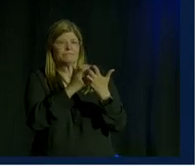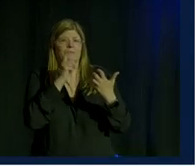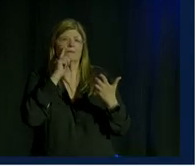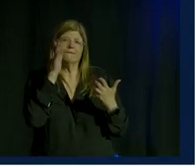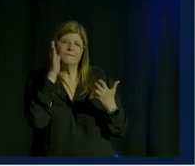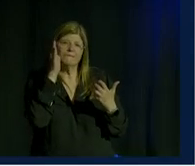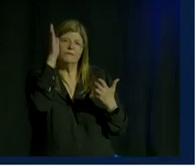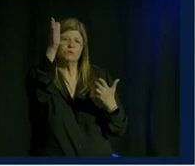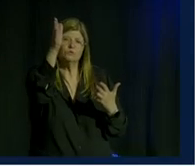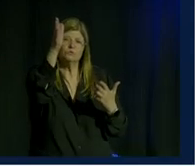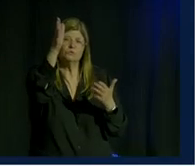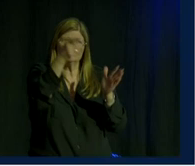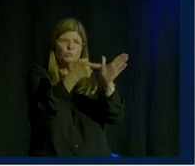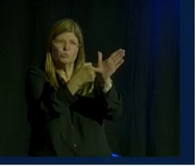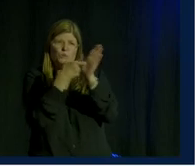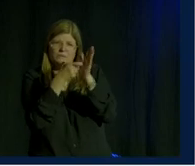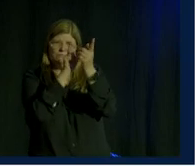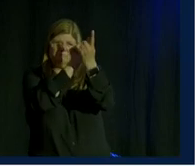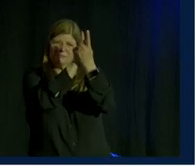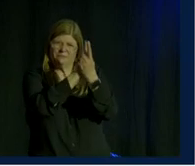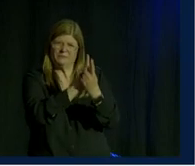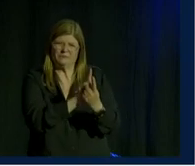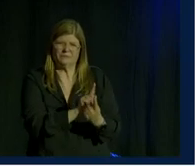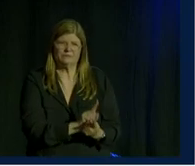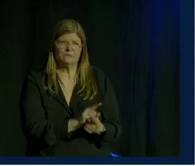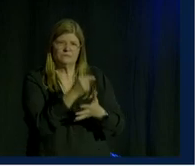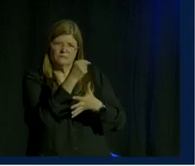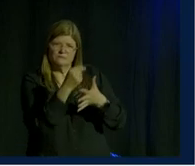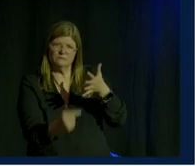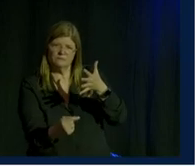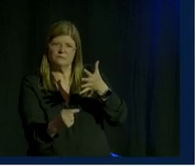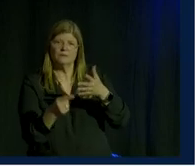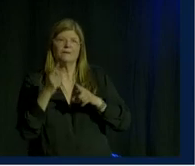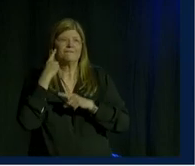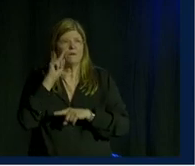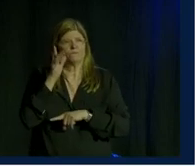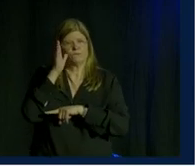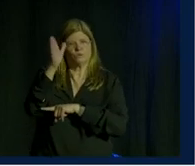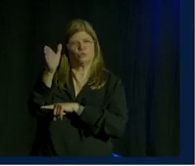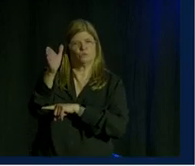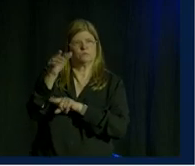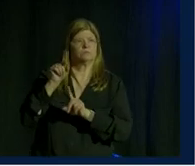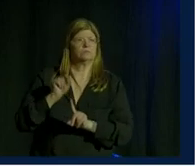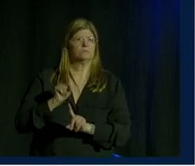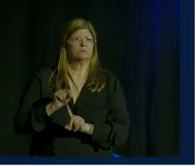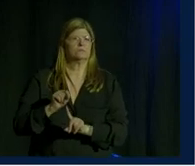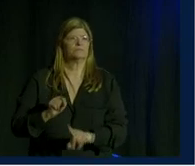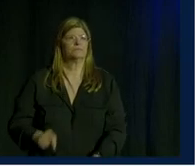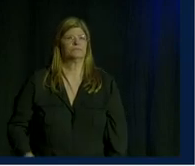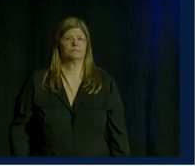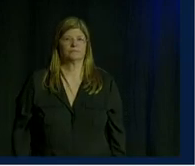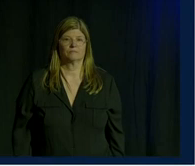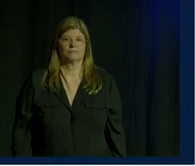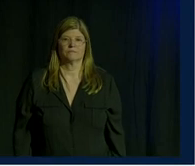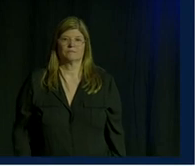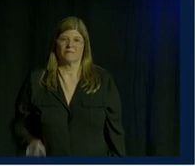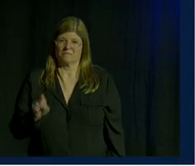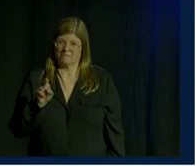You want to think about the future. Now, buildings with an energy performance that does not meet the standards have 6 years to come into